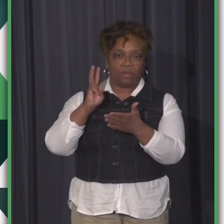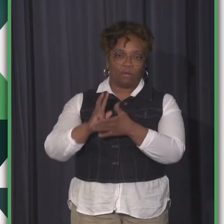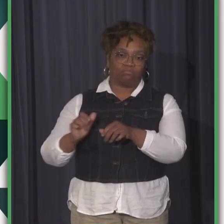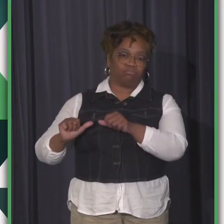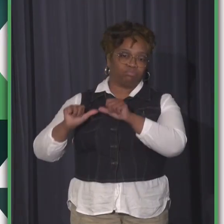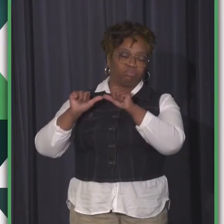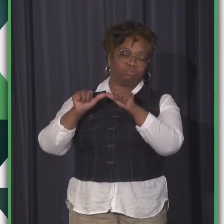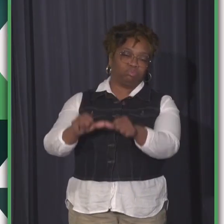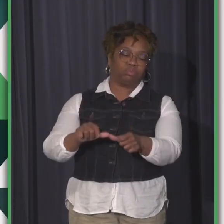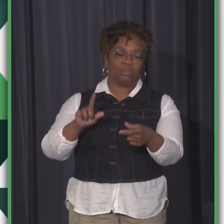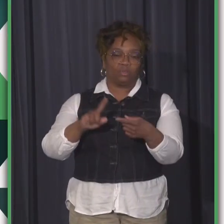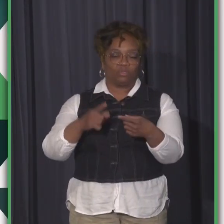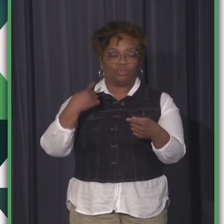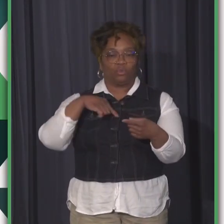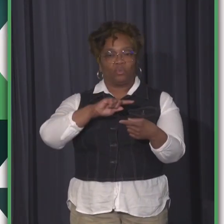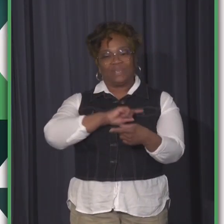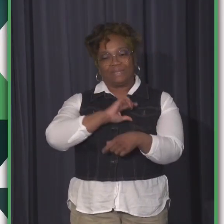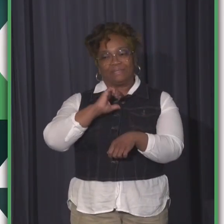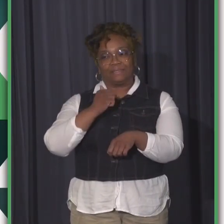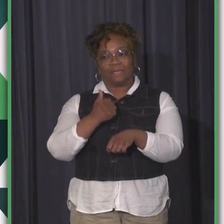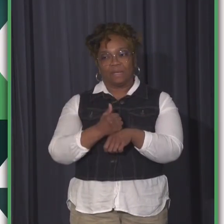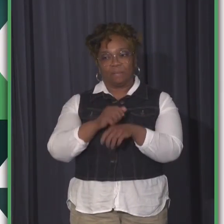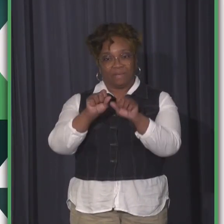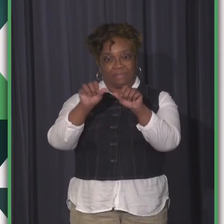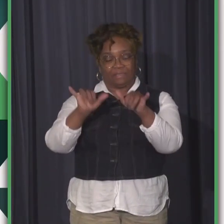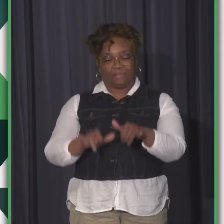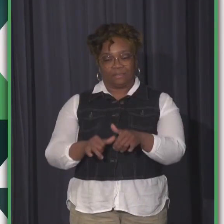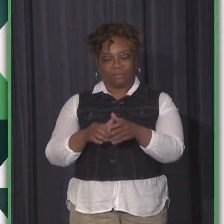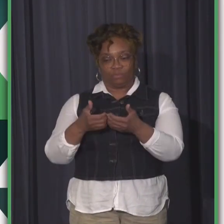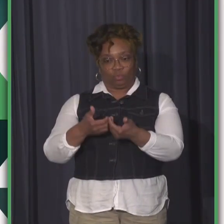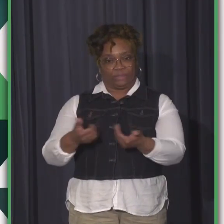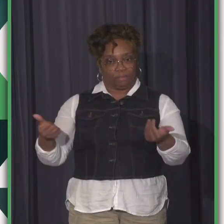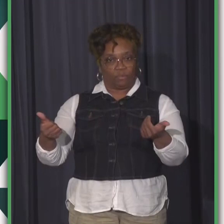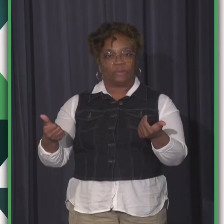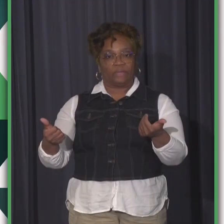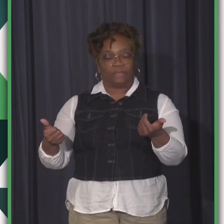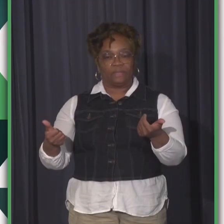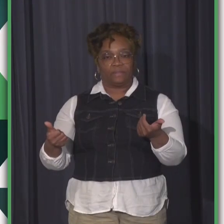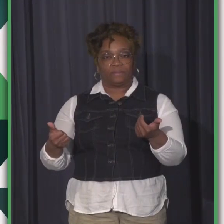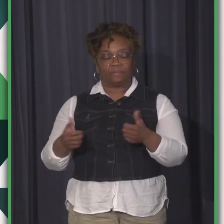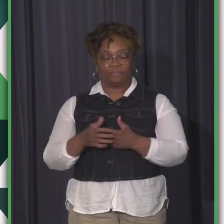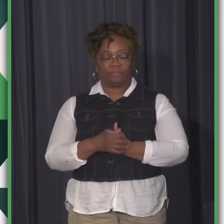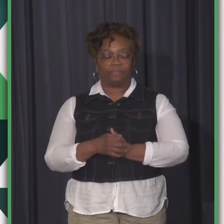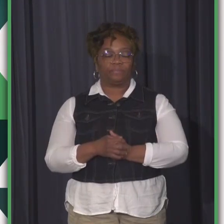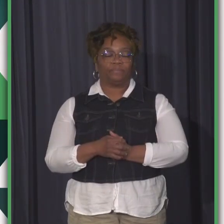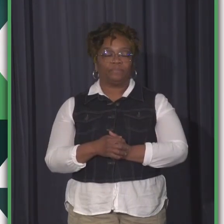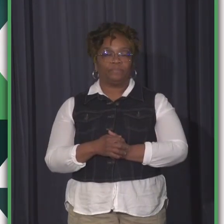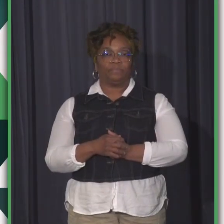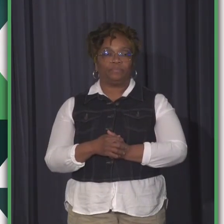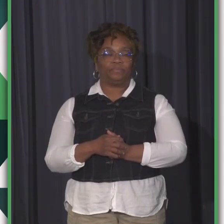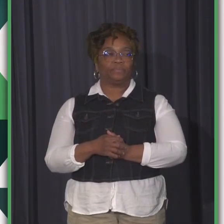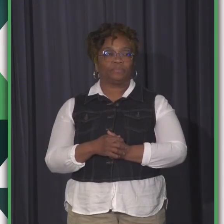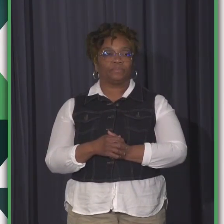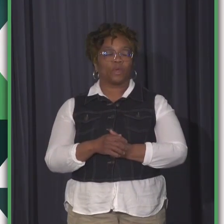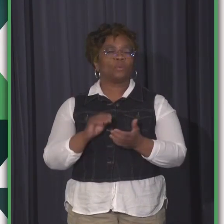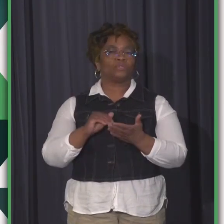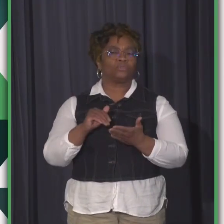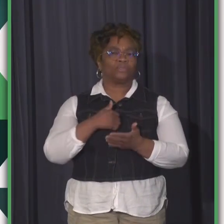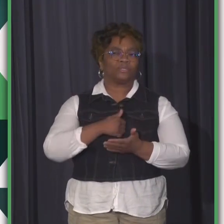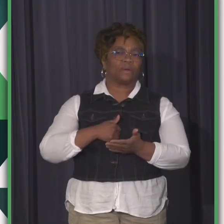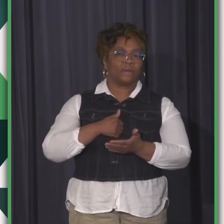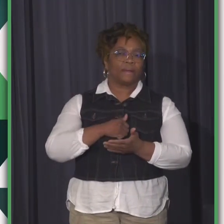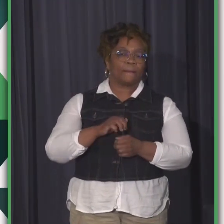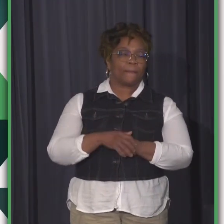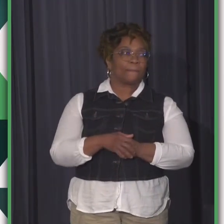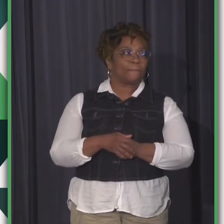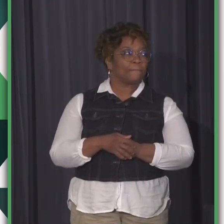we come up with a better way of compartmentalizing video. We're just not there yet, and it is a challenge. Okay, so excuse me, I'm sorry. I